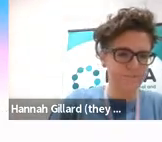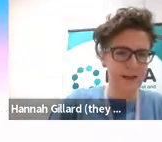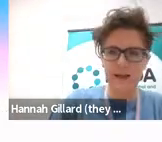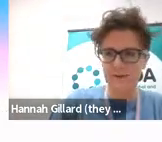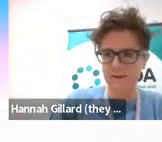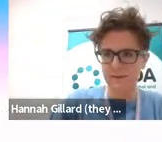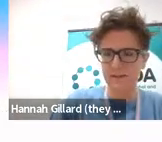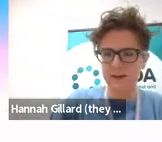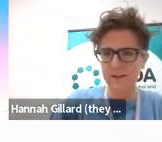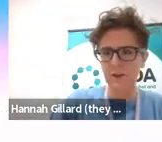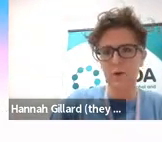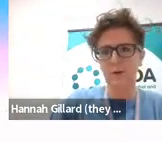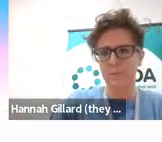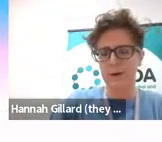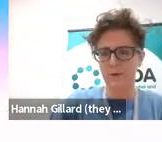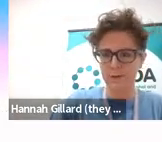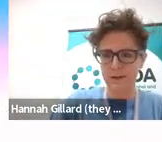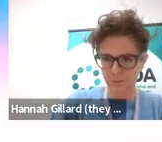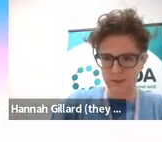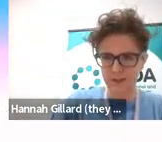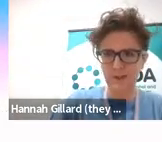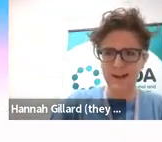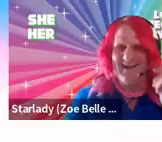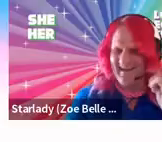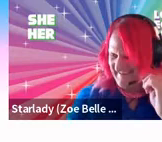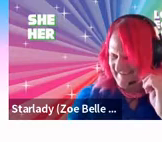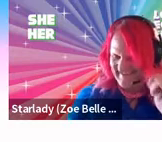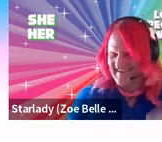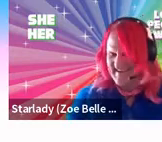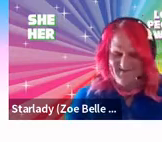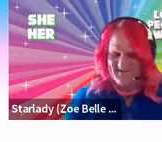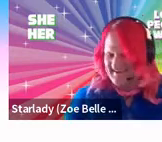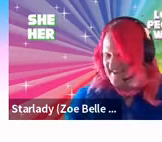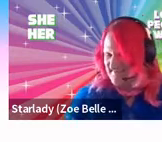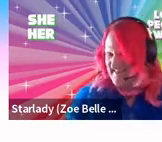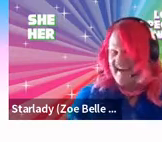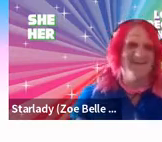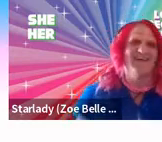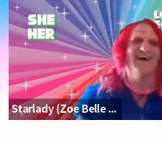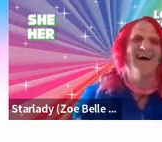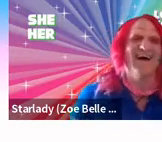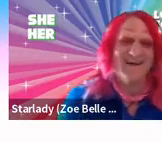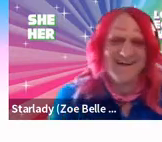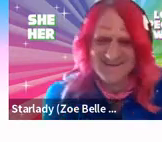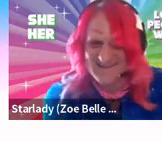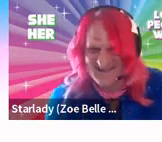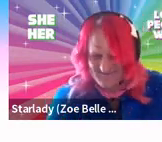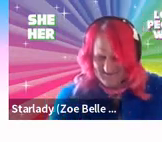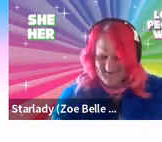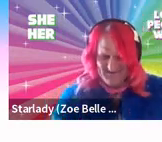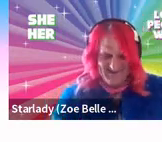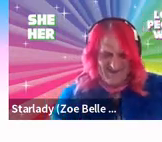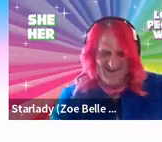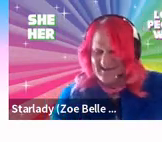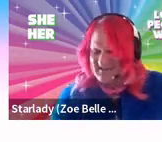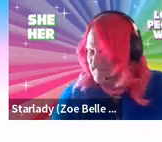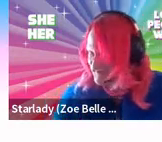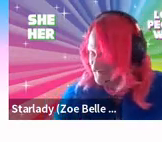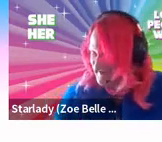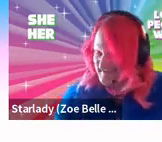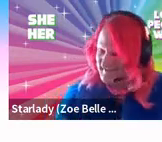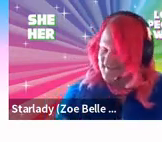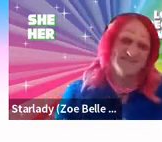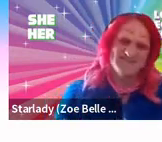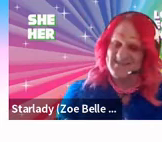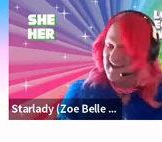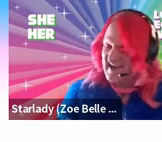at them. And Starlady, I think you're on mute, but hopefully we can hear you. You've got to love that. It's like one of the